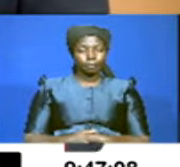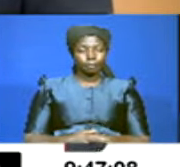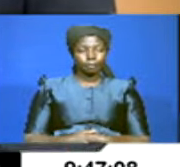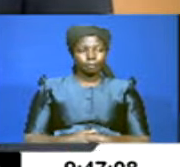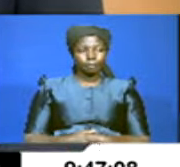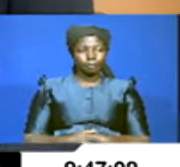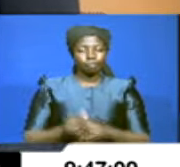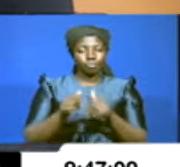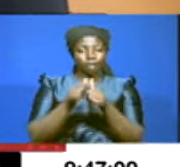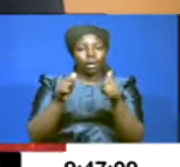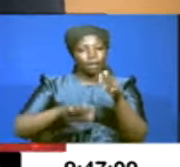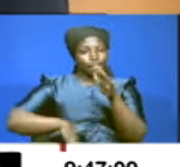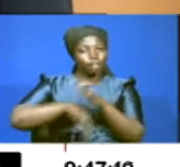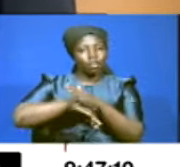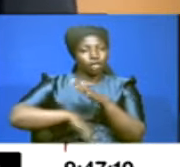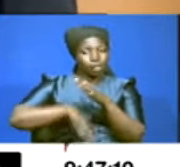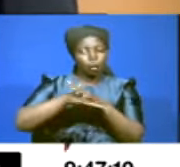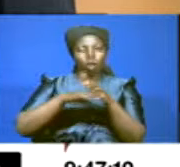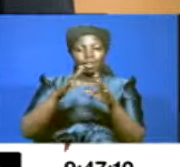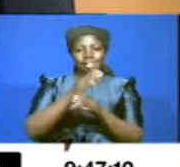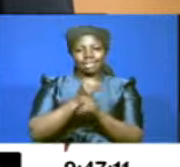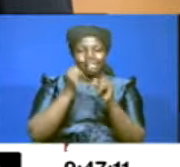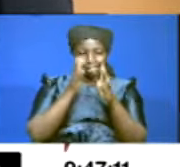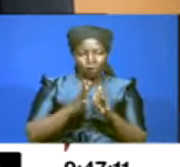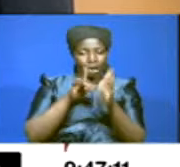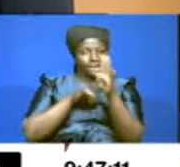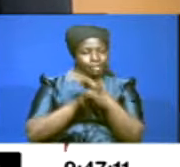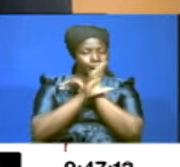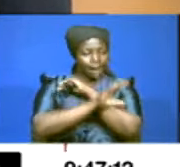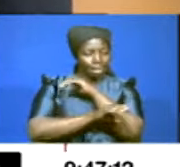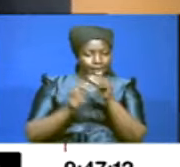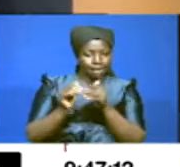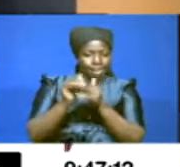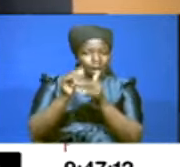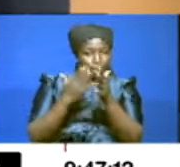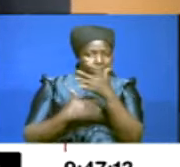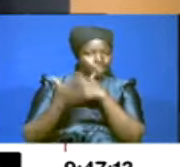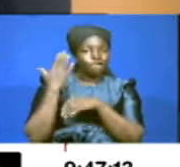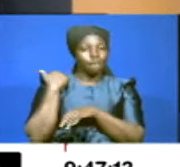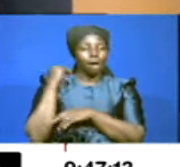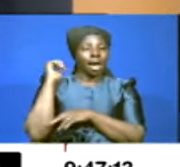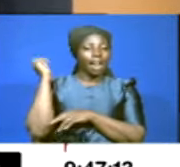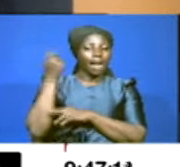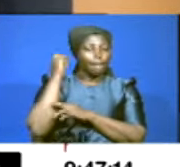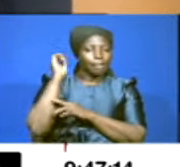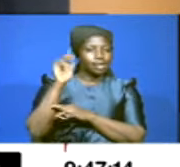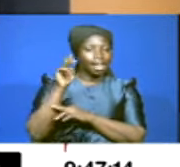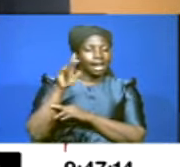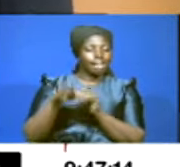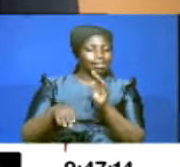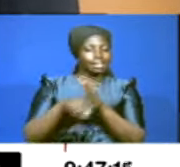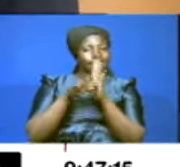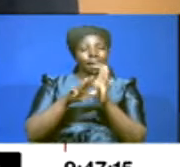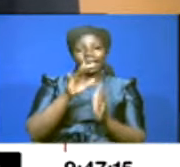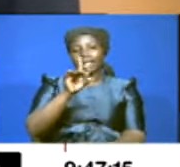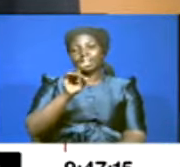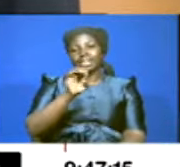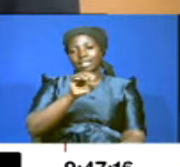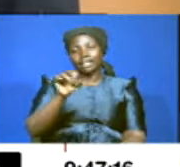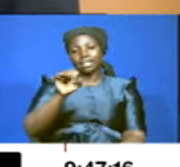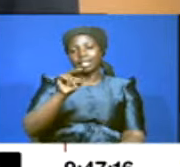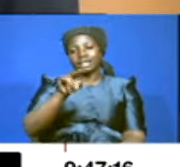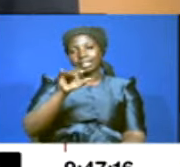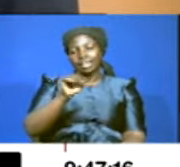Now, football stakeholders in the country, led by former Harambee star striker Dennis Oliech, want Football Kenya